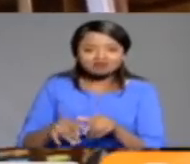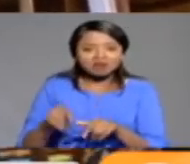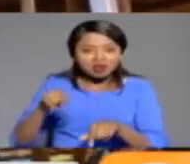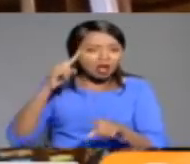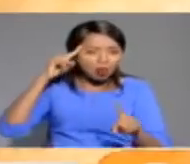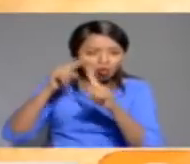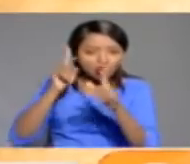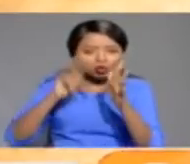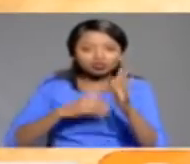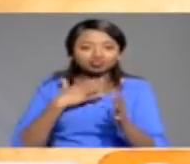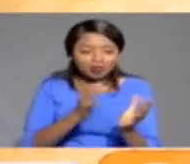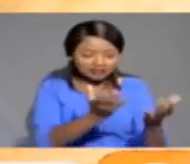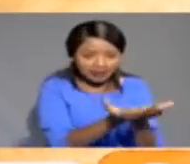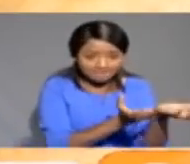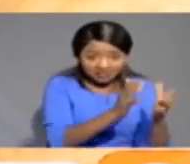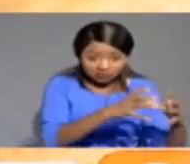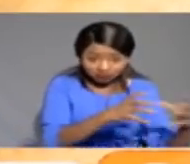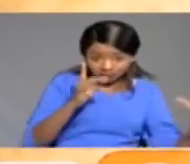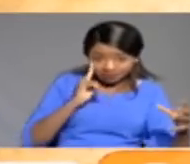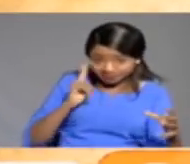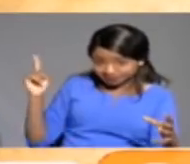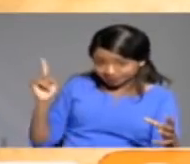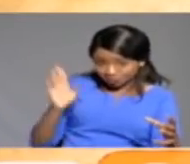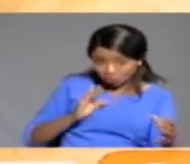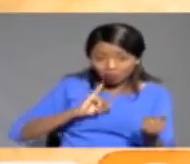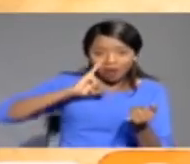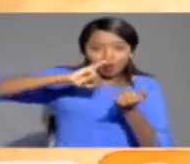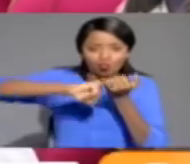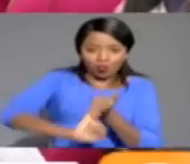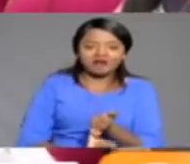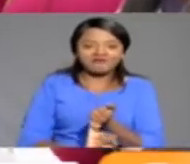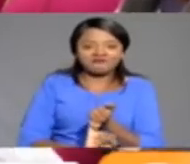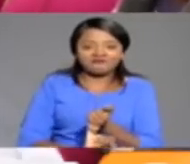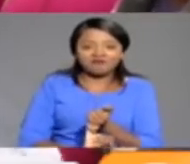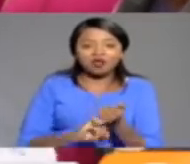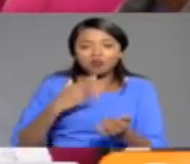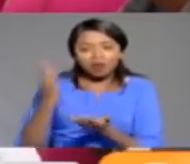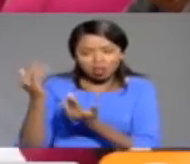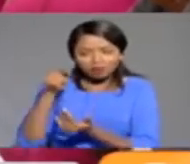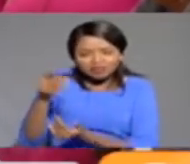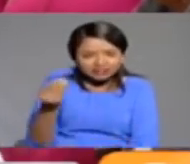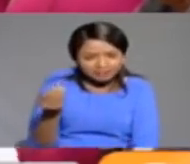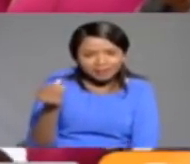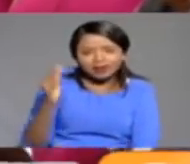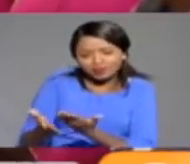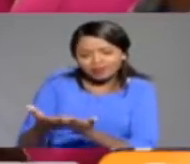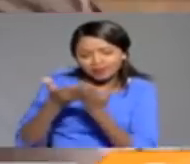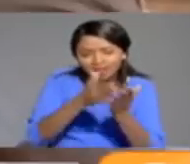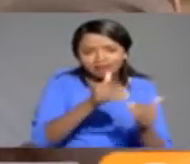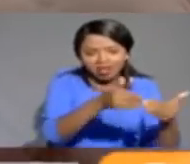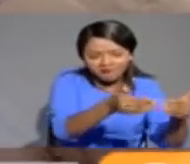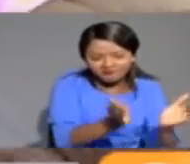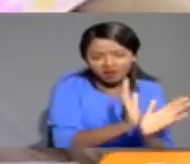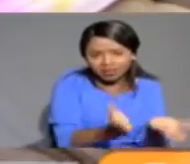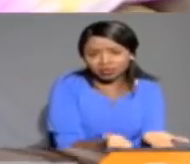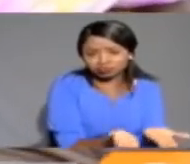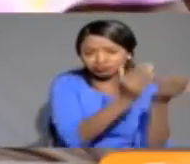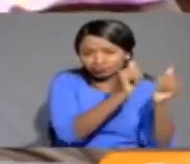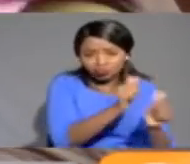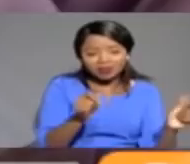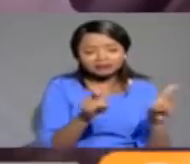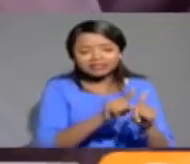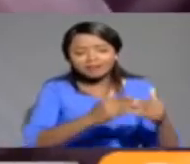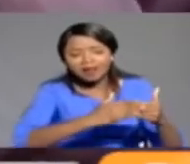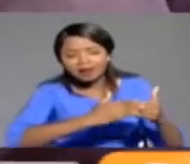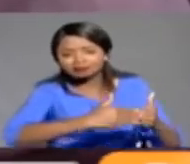their business. His wife Harriet positive that her husband's millions would help them improve their family's livelihood and open more doors for